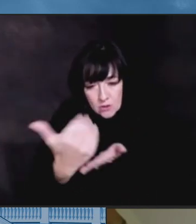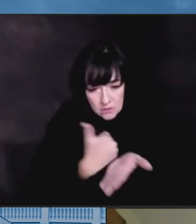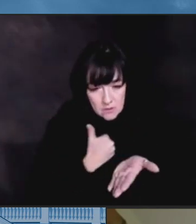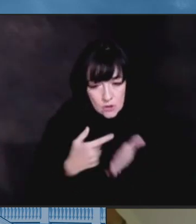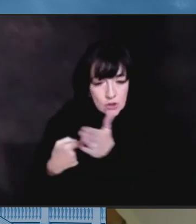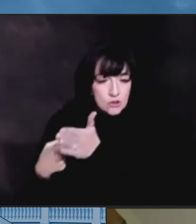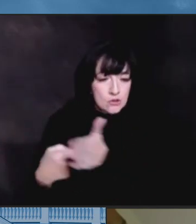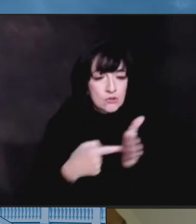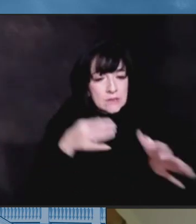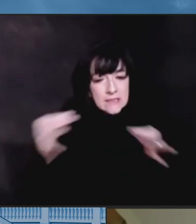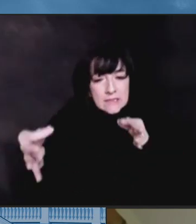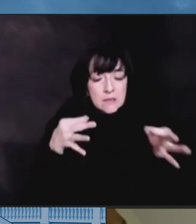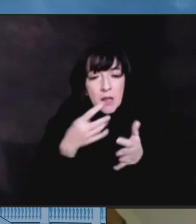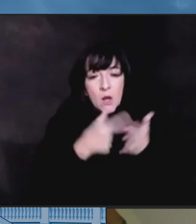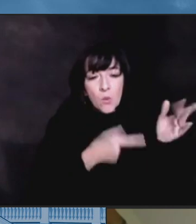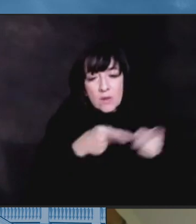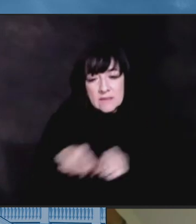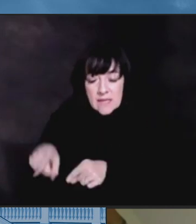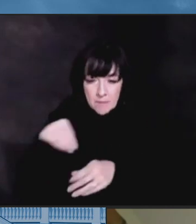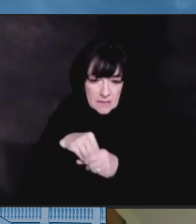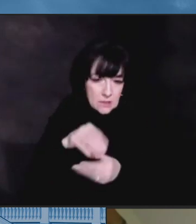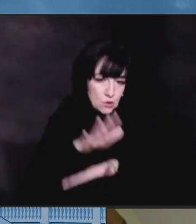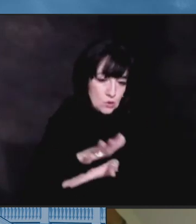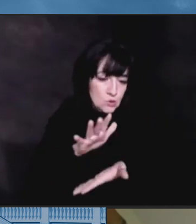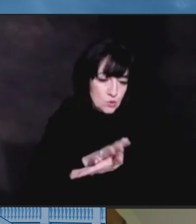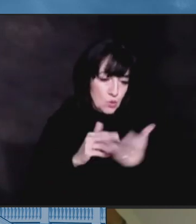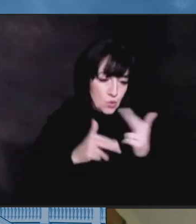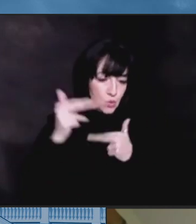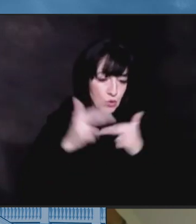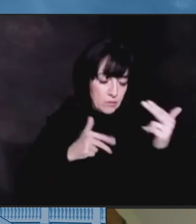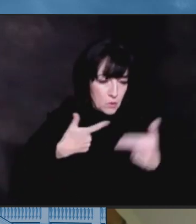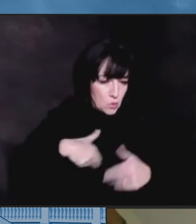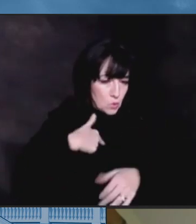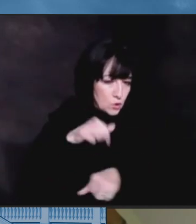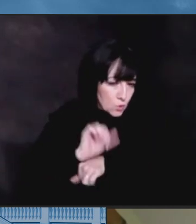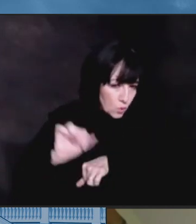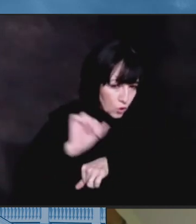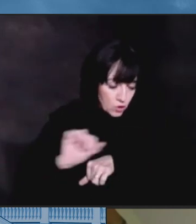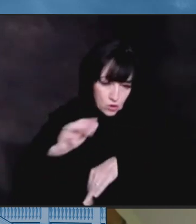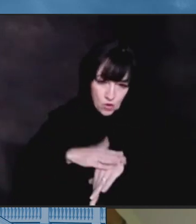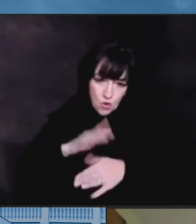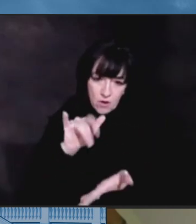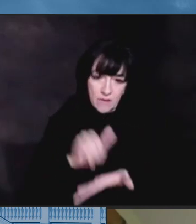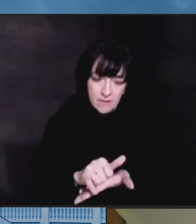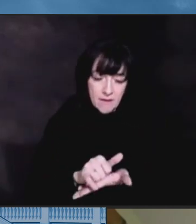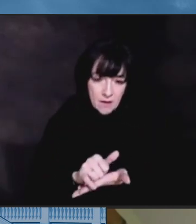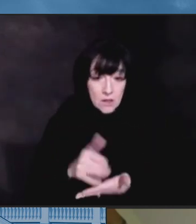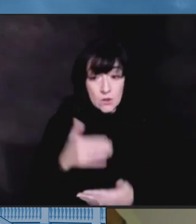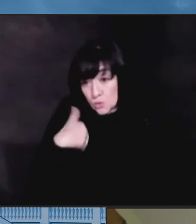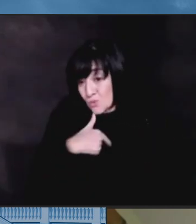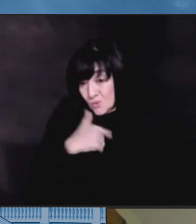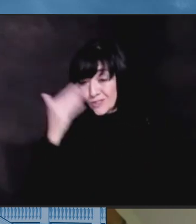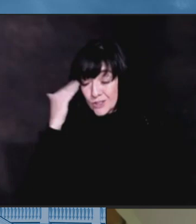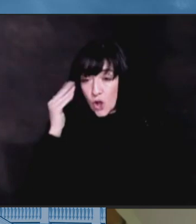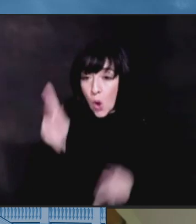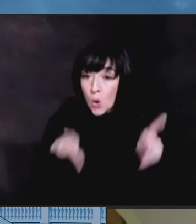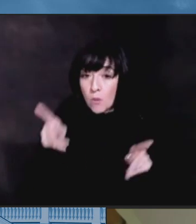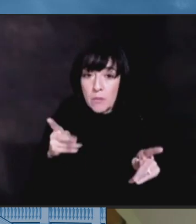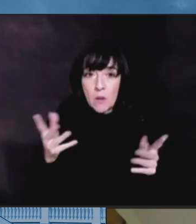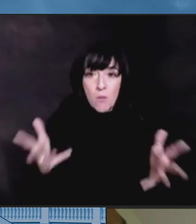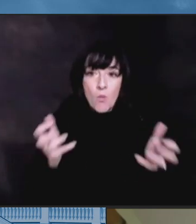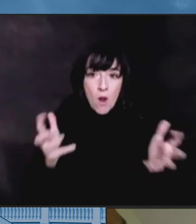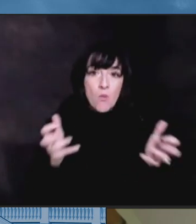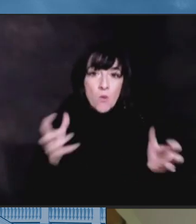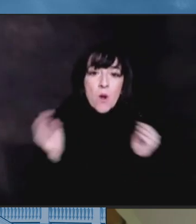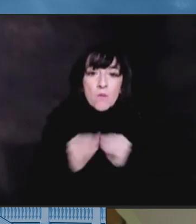So that's something that we're really working hard on right now, so that we know that people want more information. And so